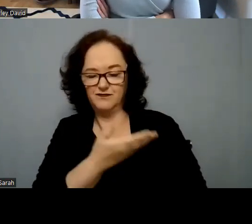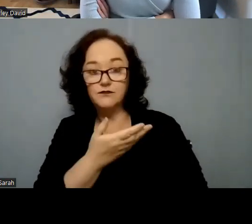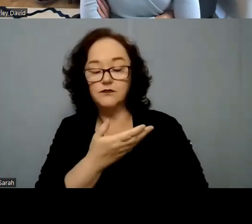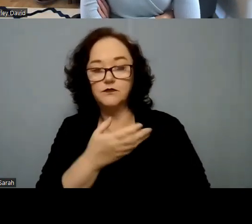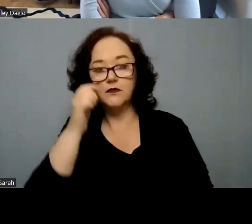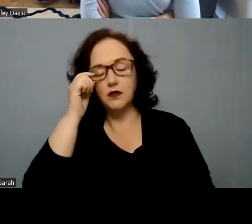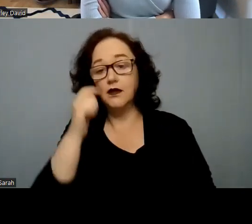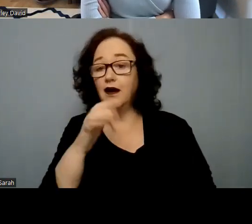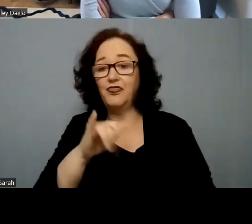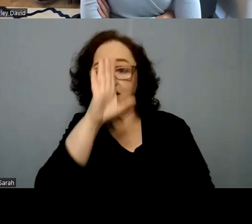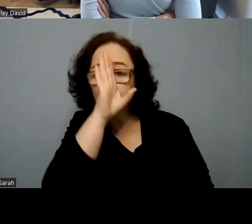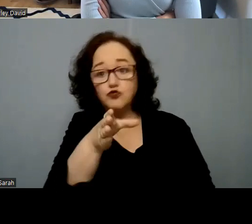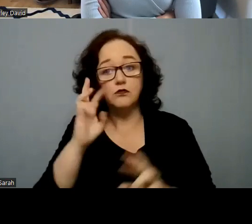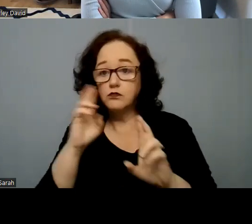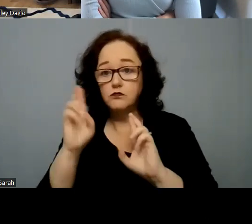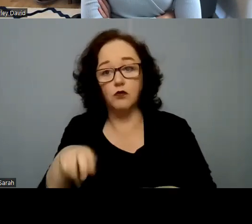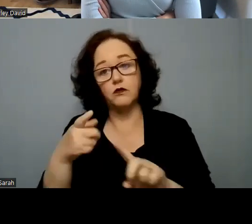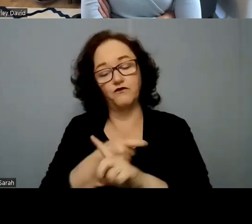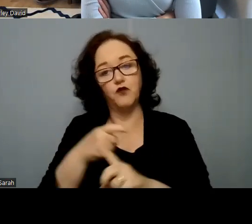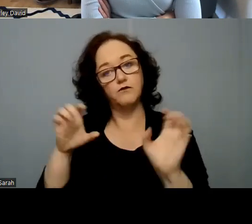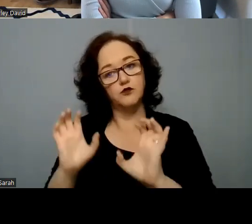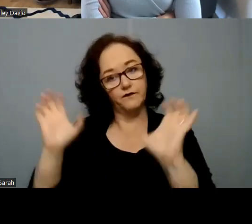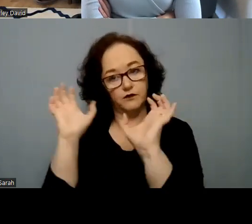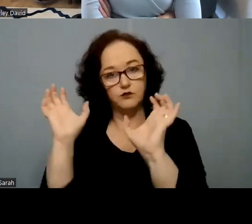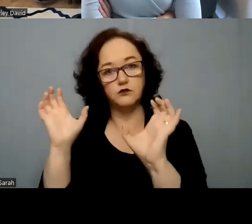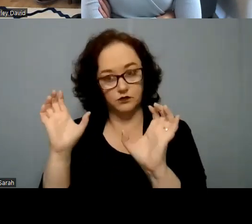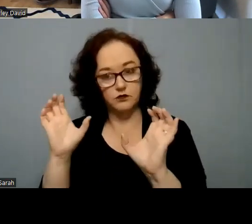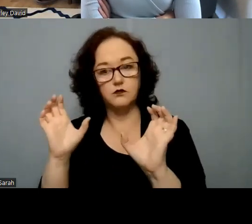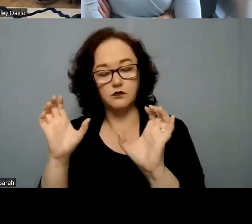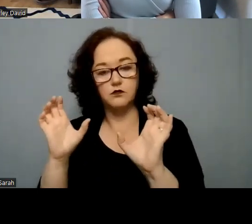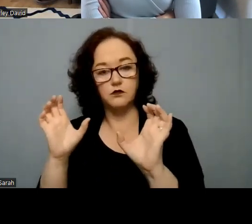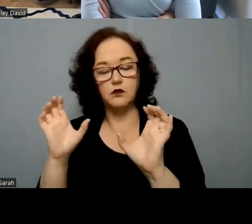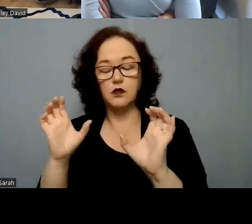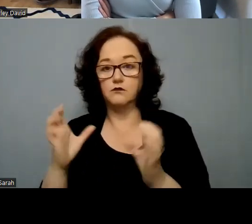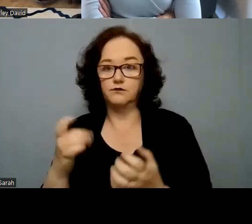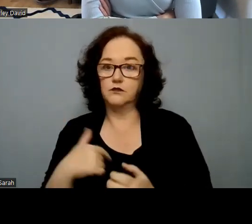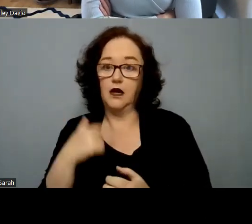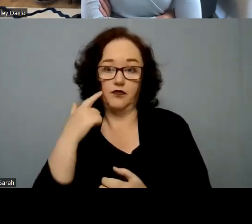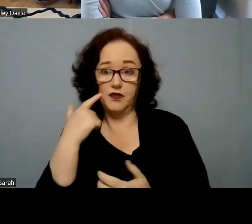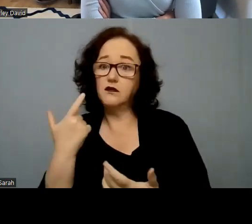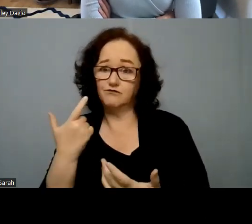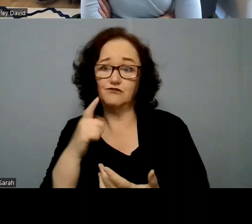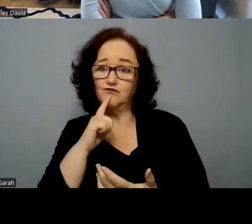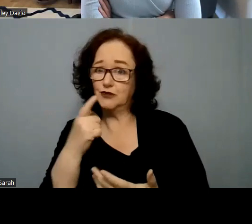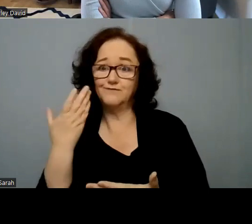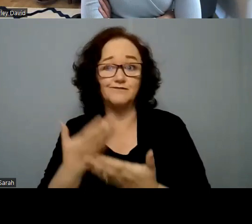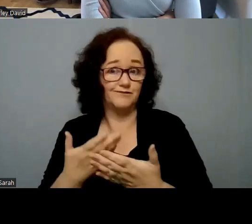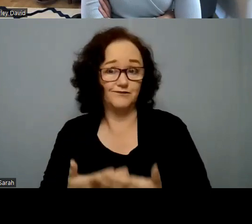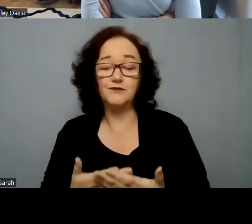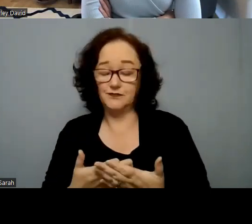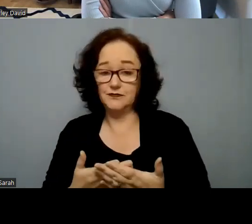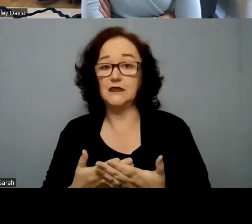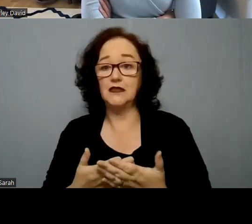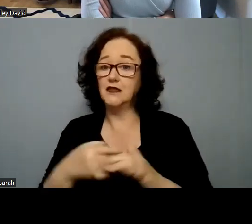of CCBHC certification. And that, I think is really indicative of the overall expansion of access to